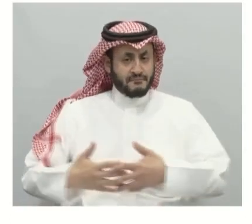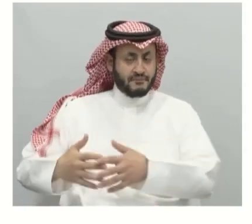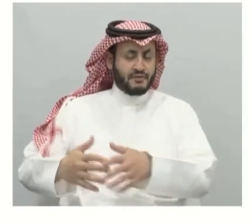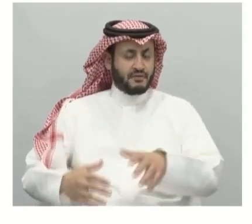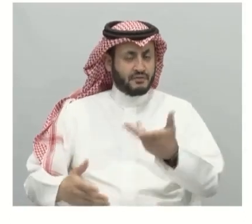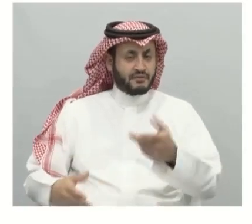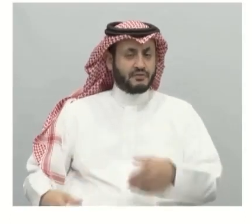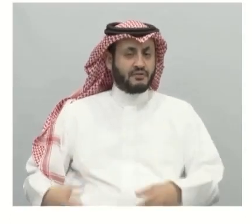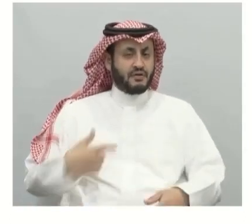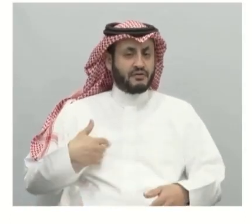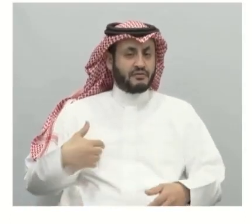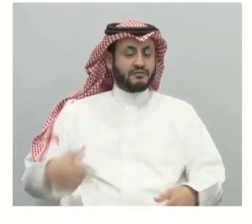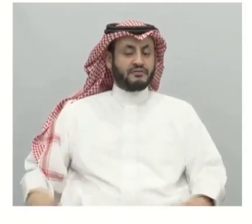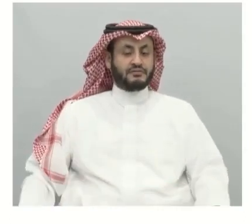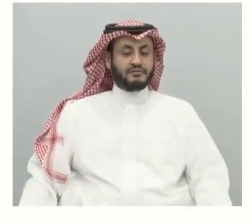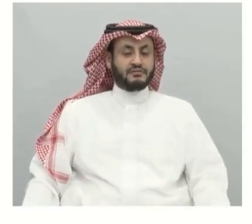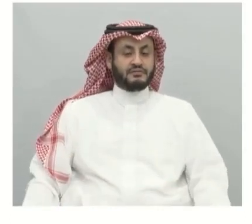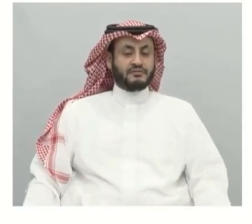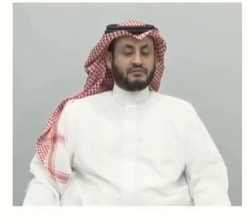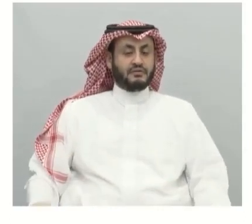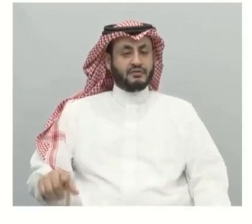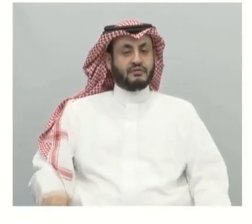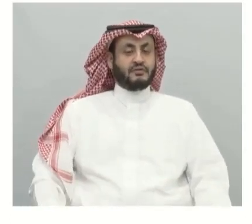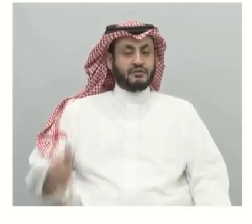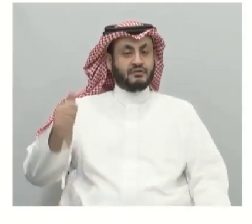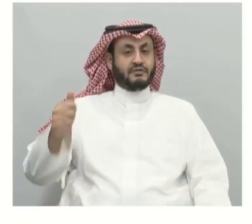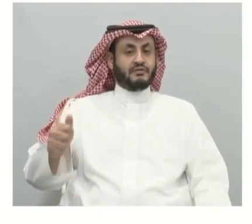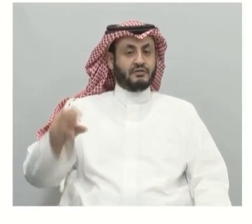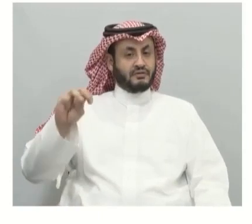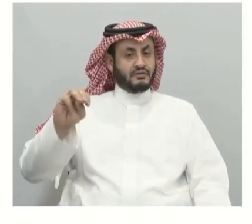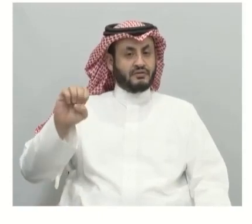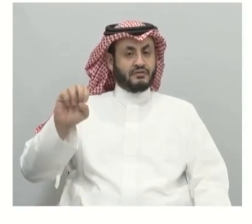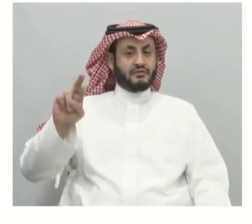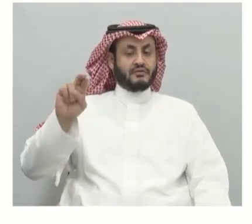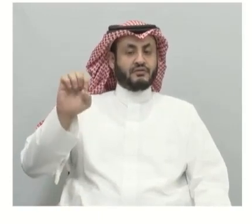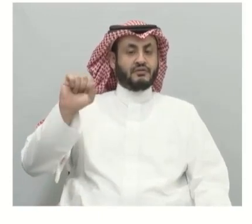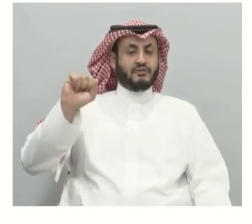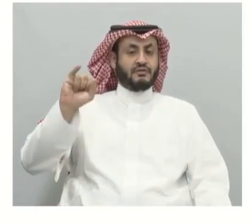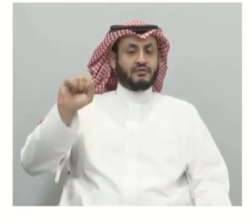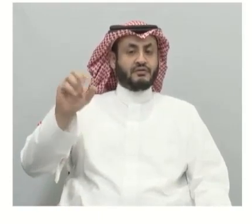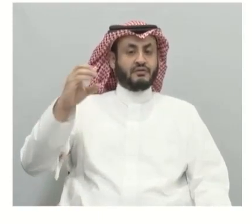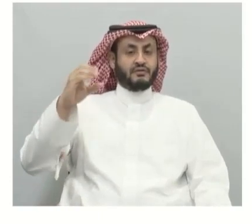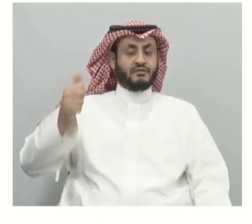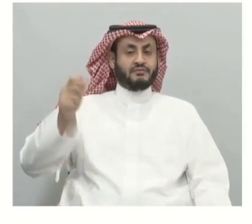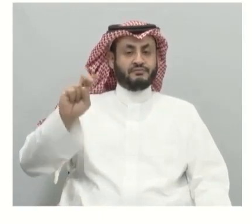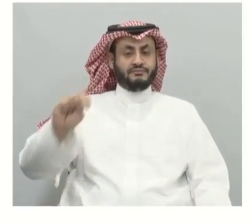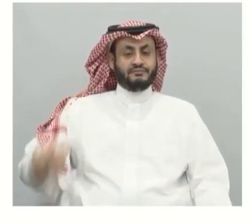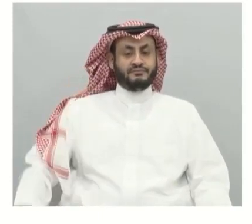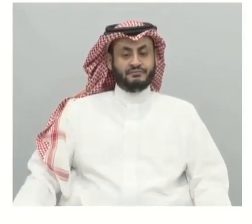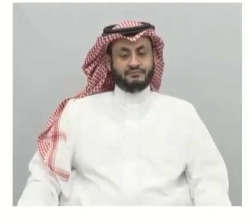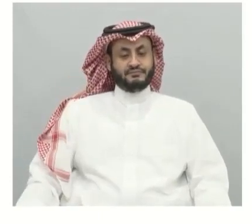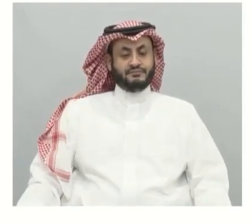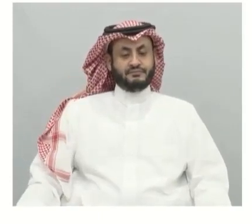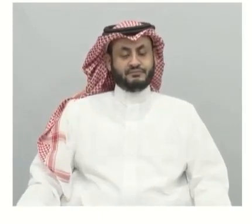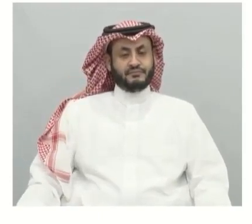what? United States American, good job. Okay.